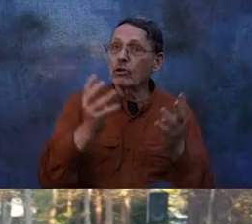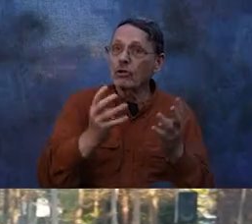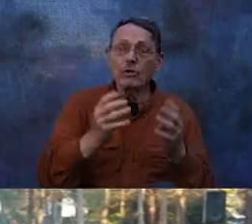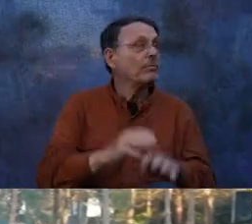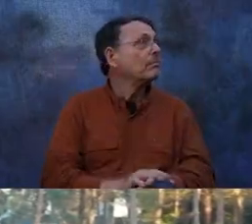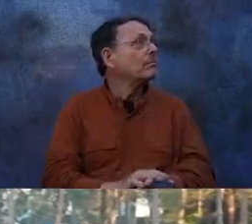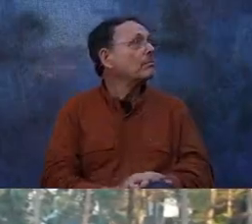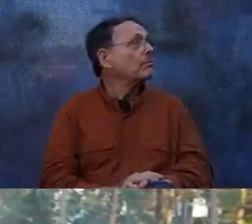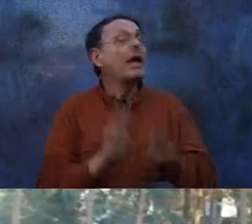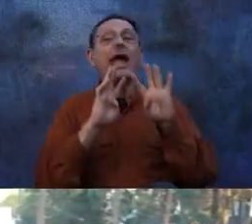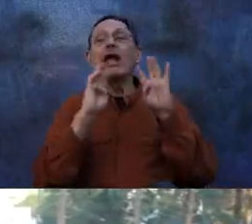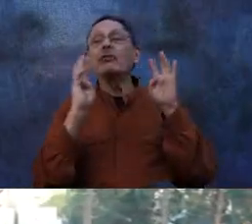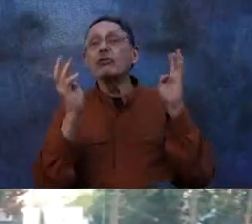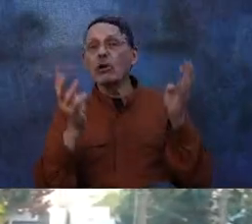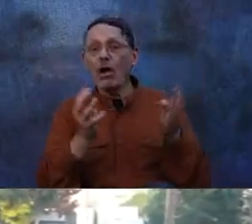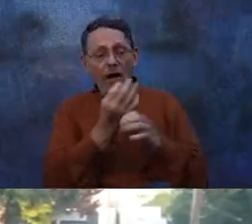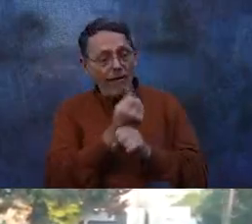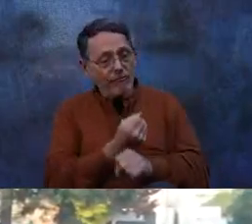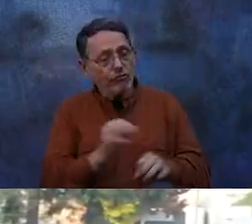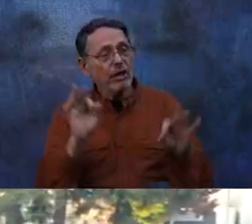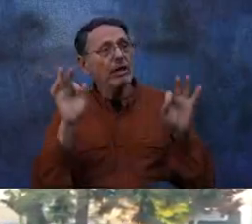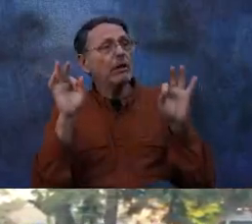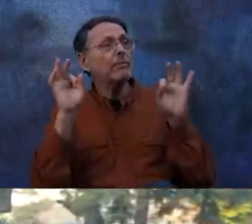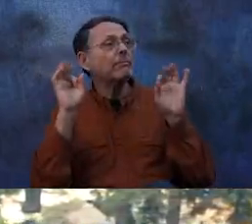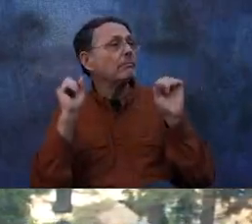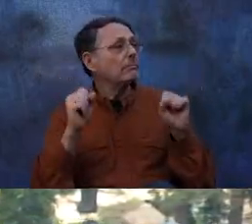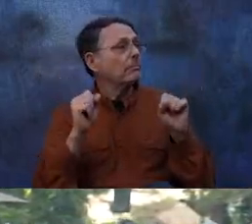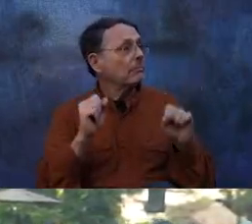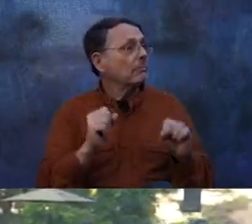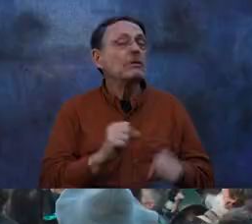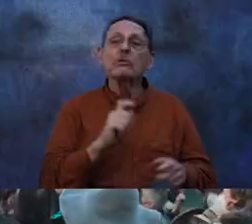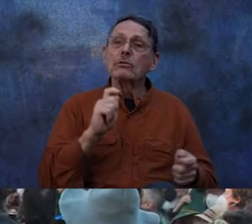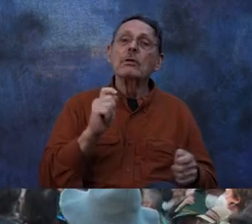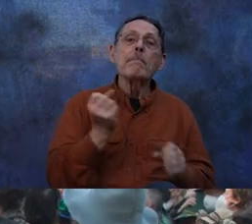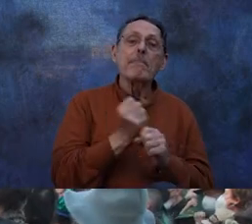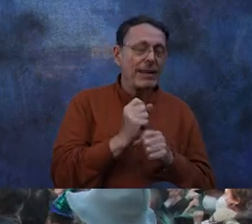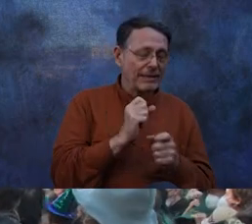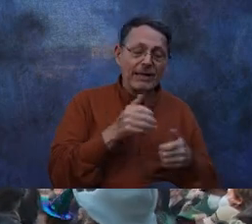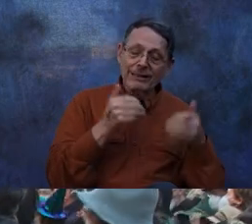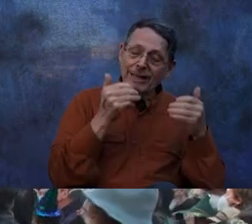A circle of healing.